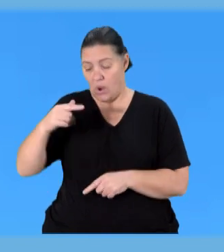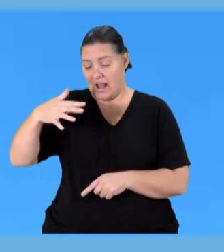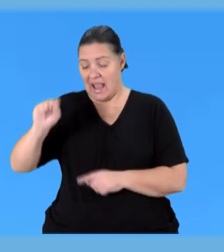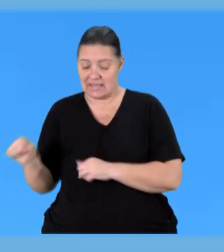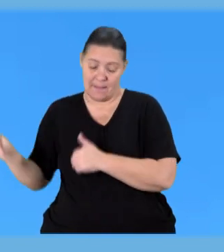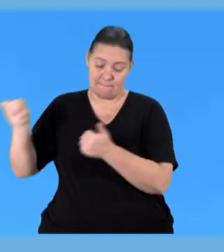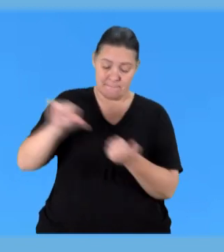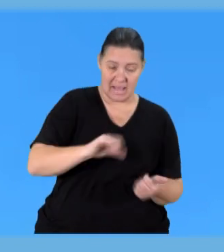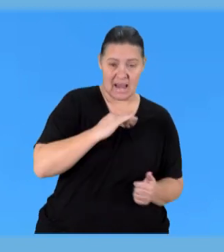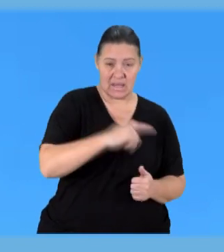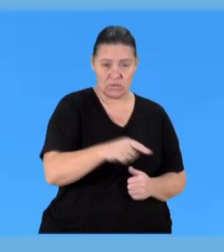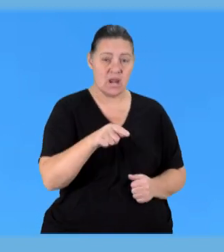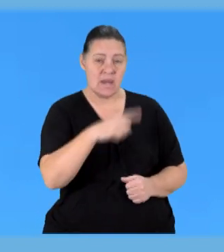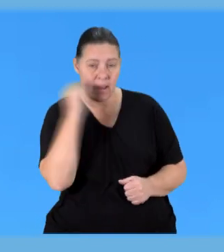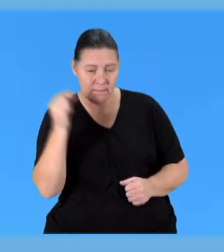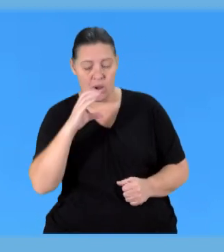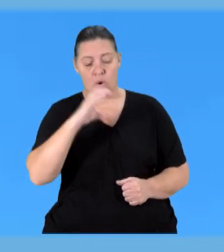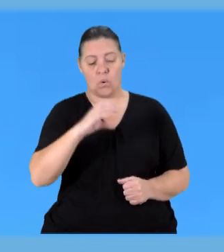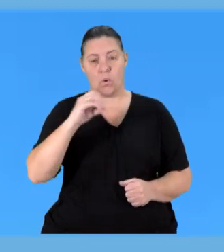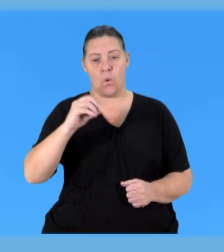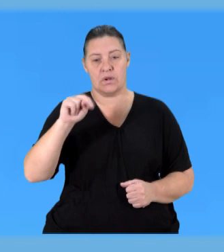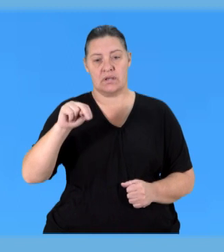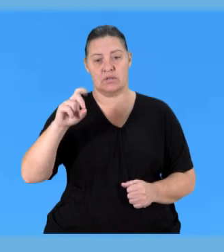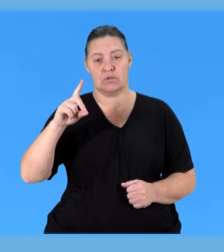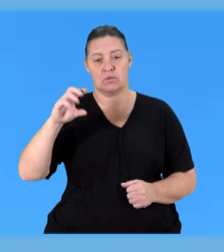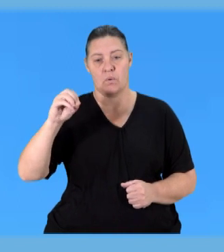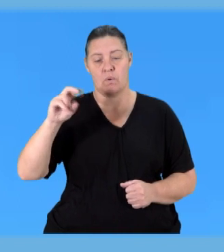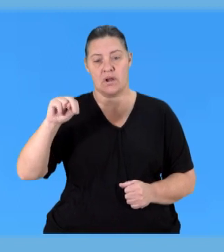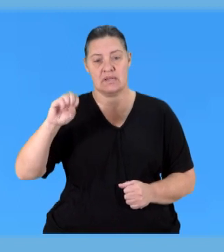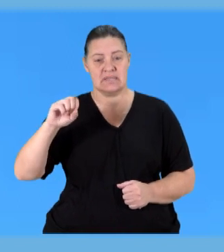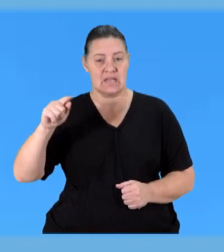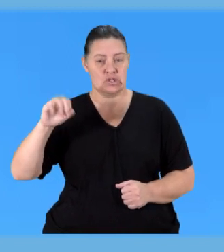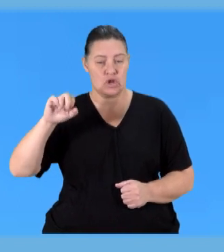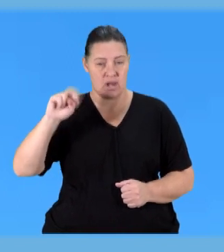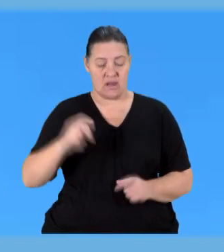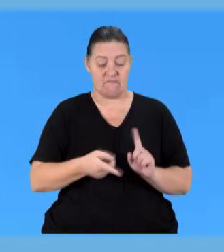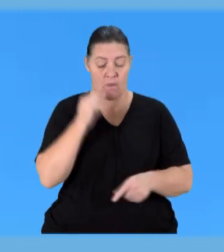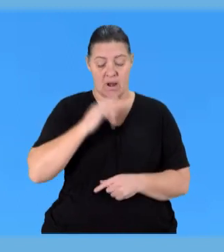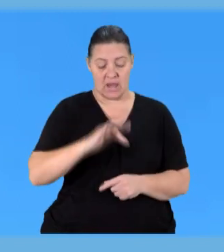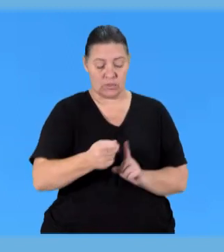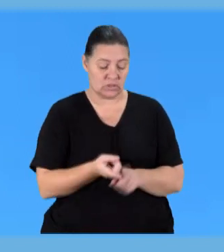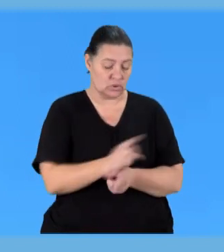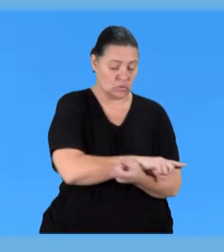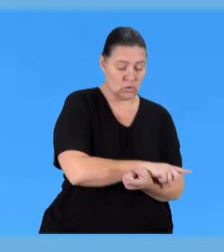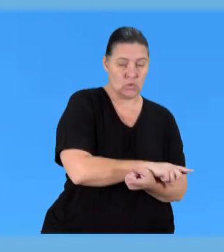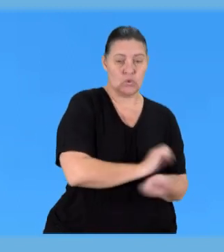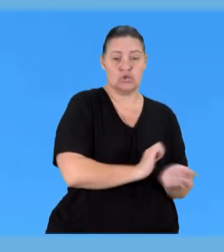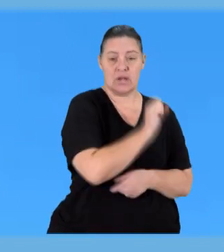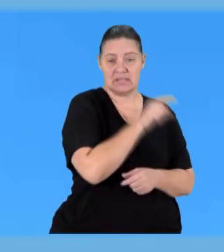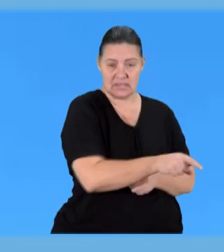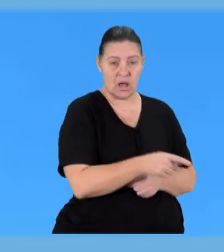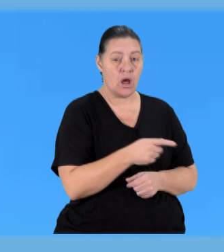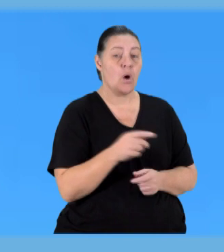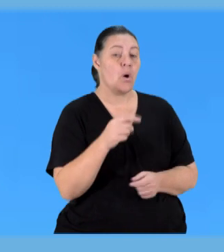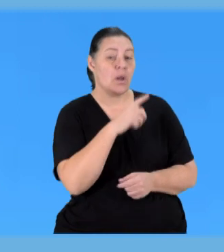a liquid, we call that process a condensation process. And then the last one, moving from a liquid into a solid, that process